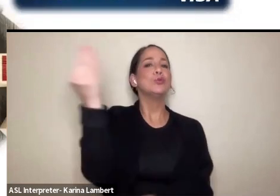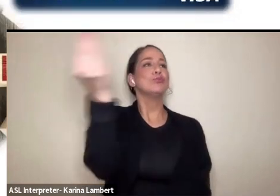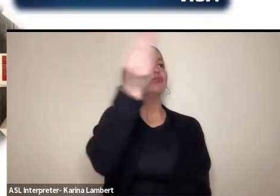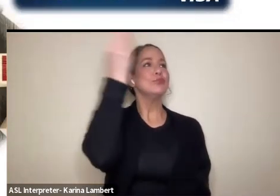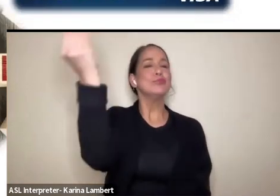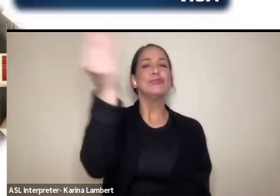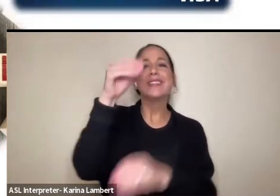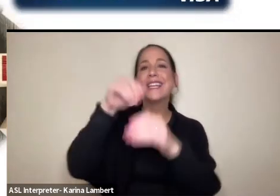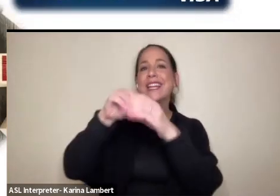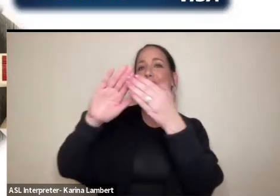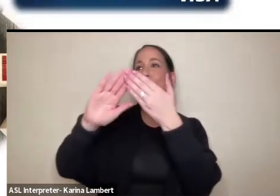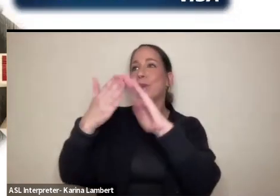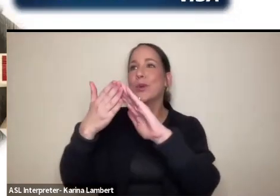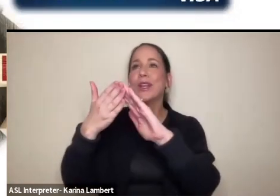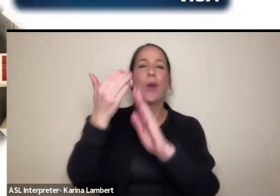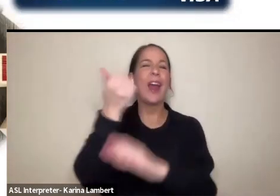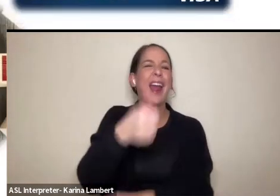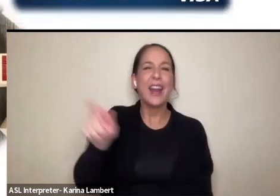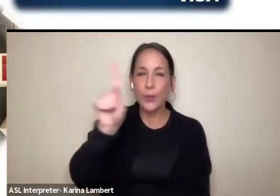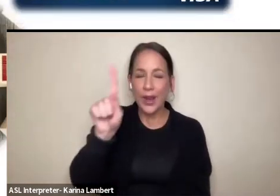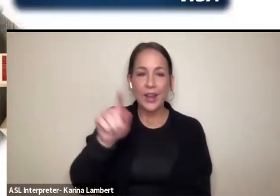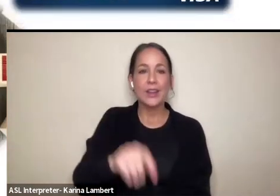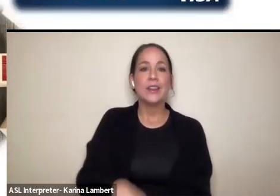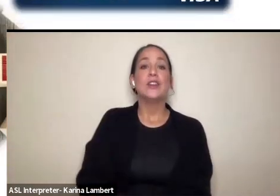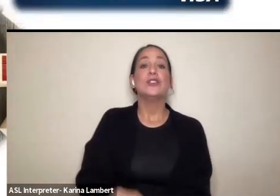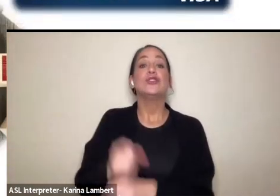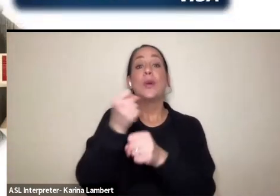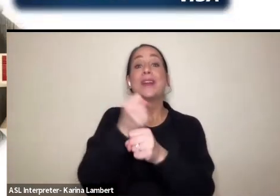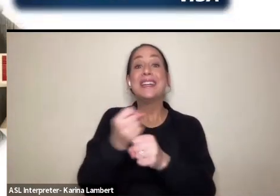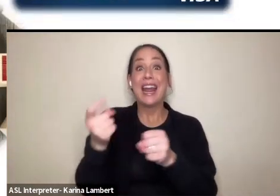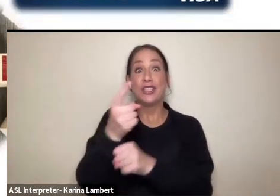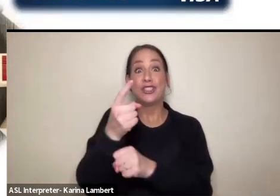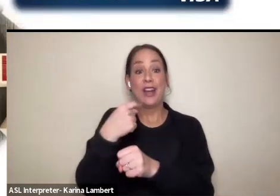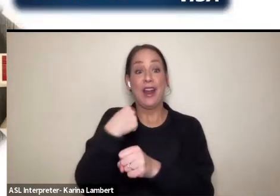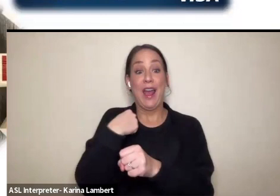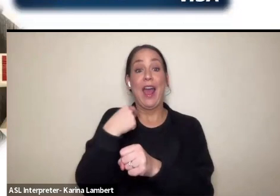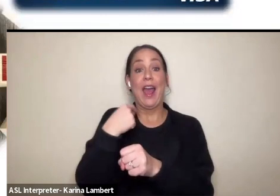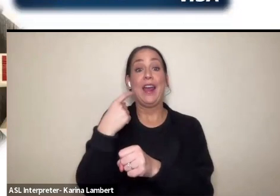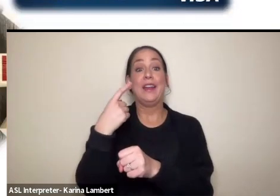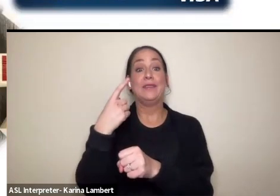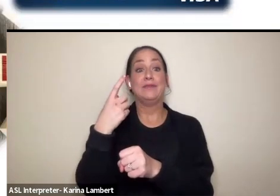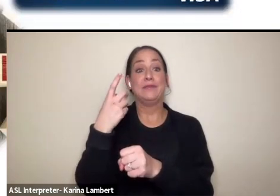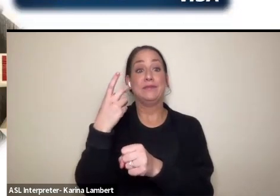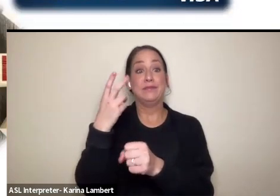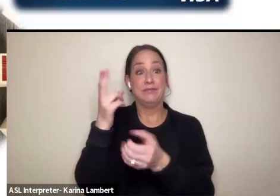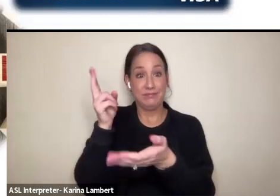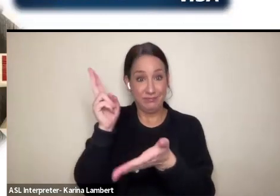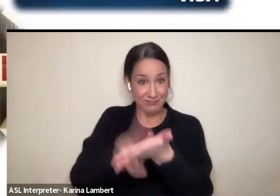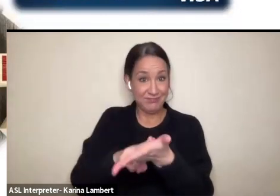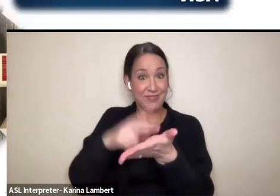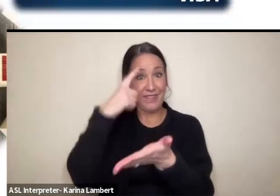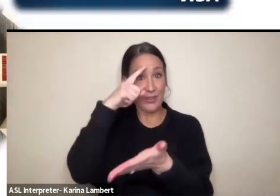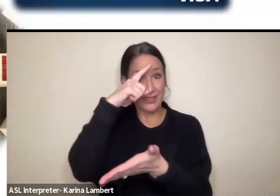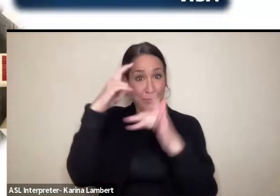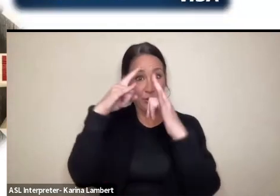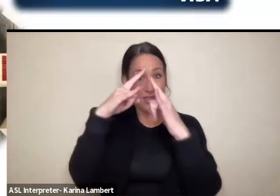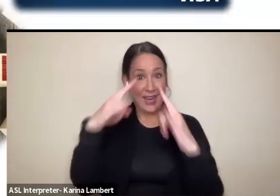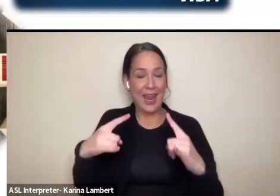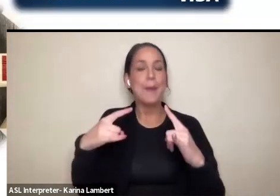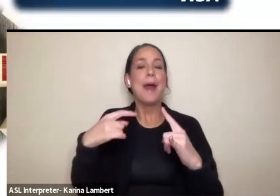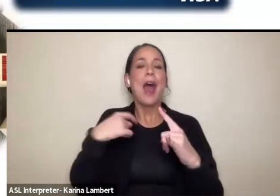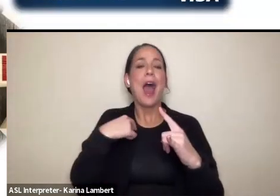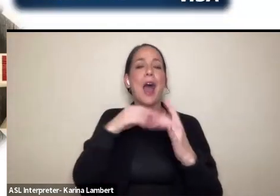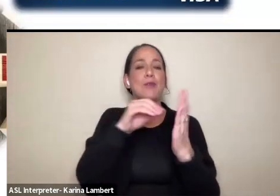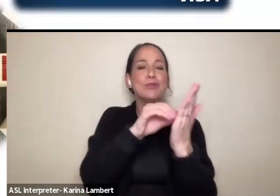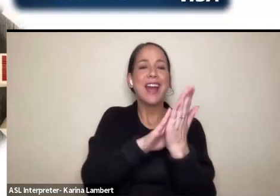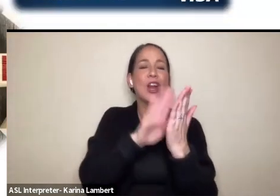was scheduling that summer camp, I entered my daughter's information. And when it came down to payment, I put in her ABLE prepaid card and paid for